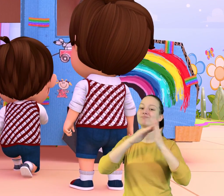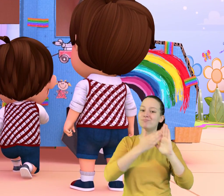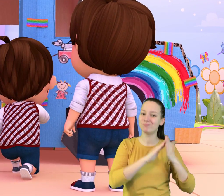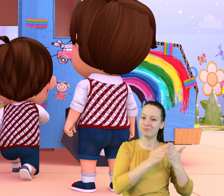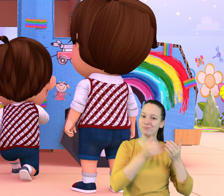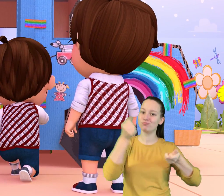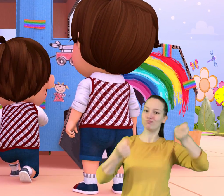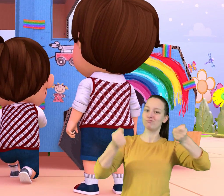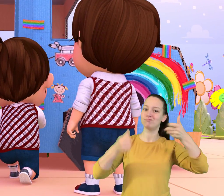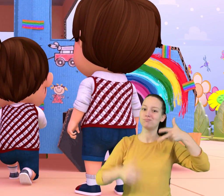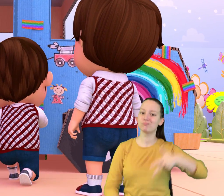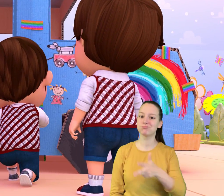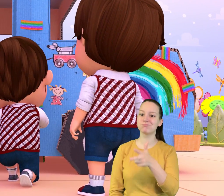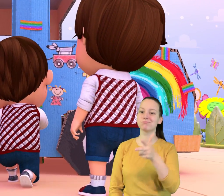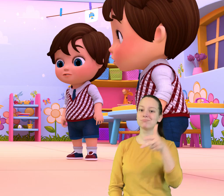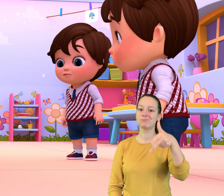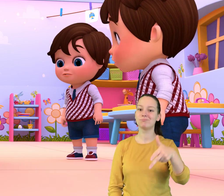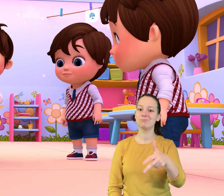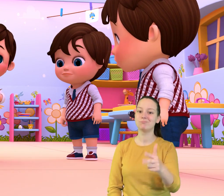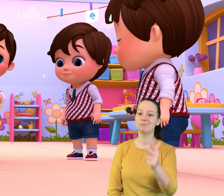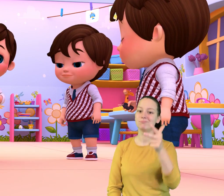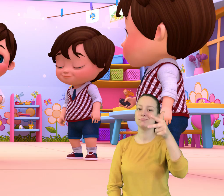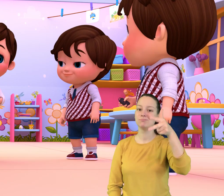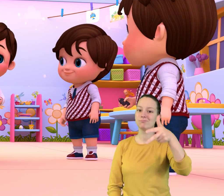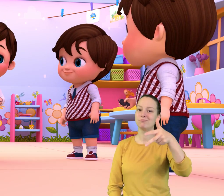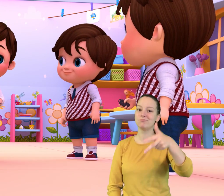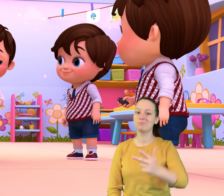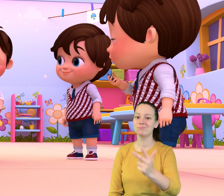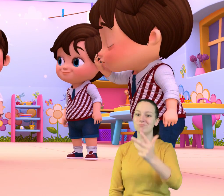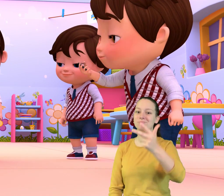all through the